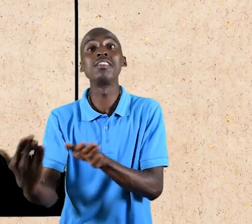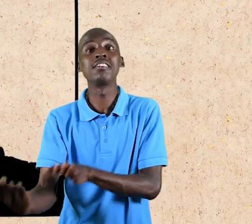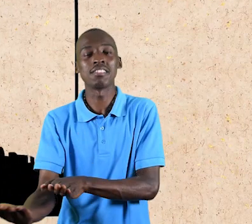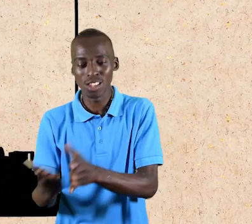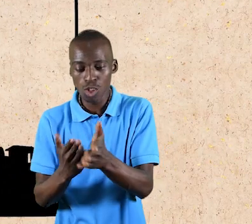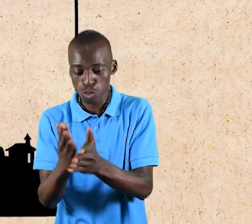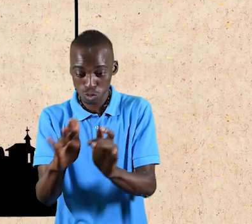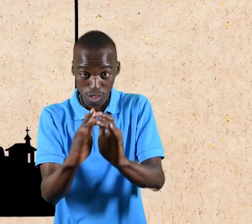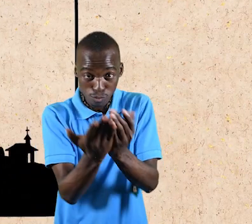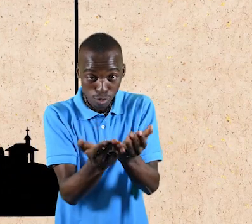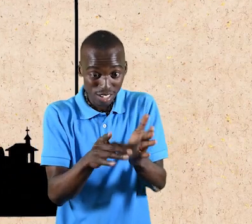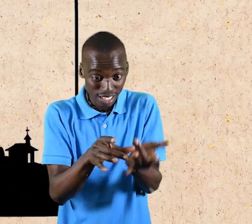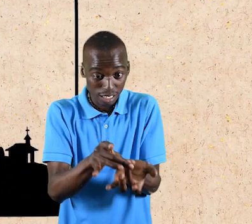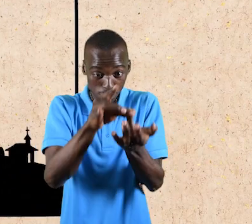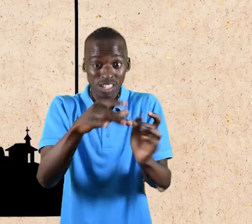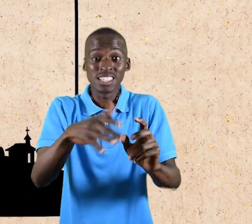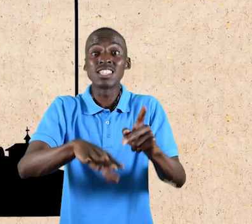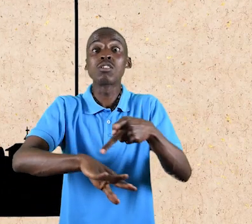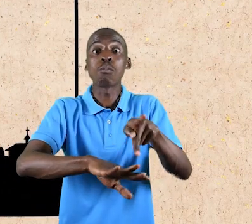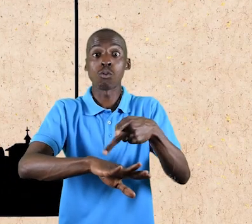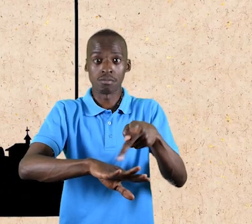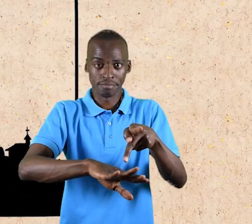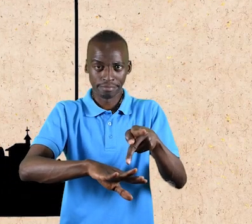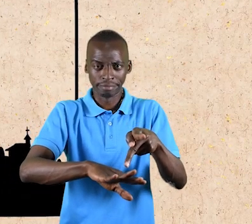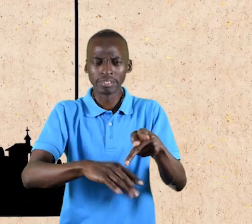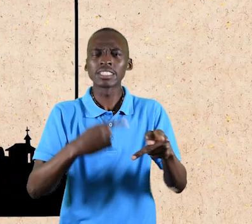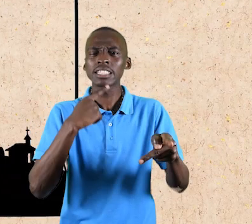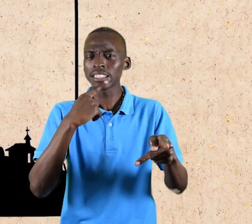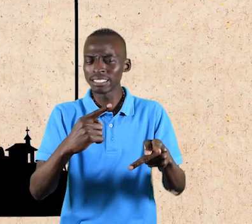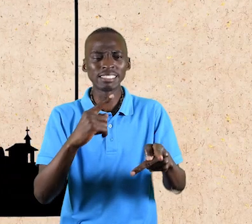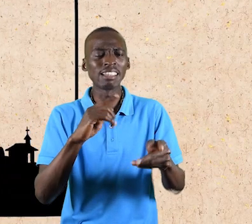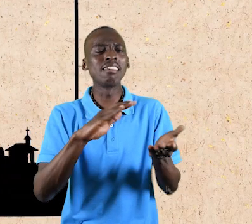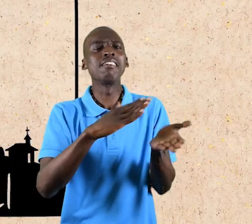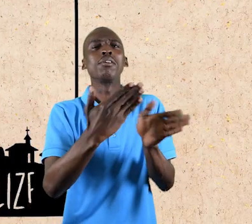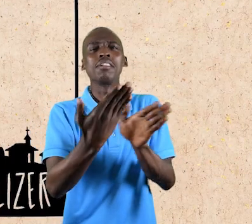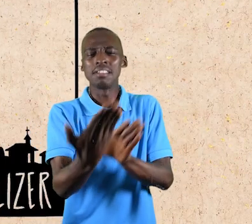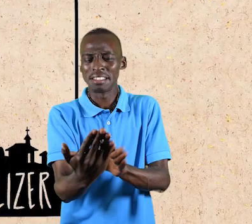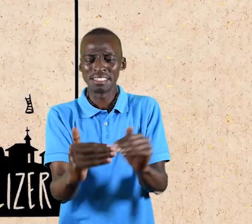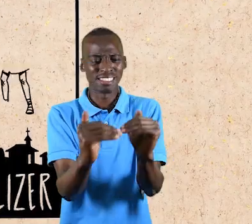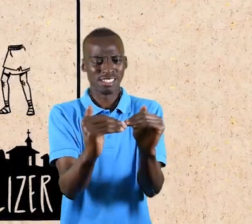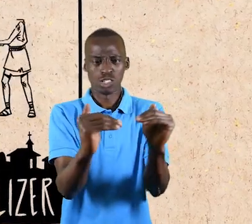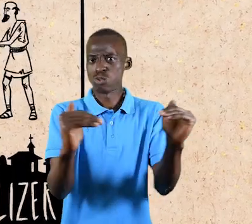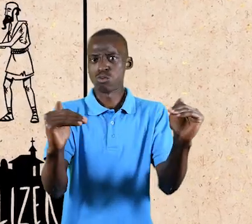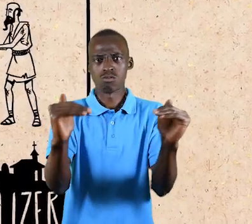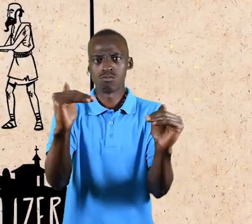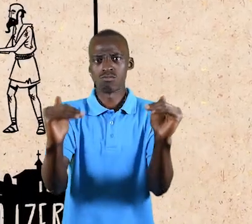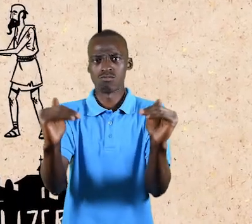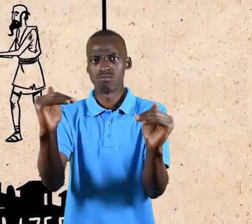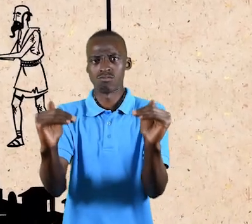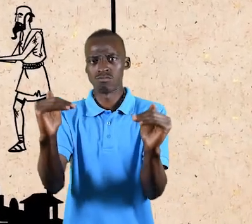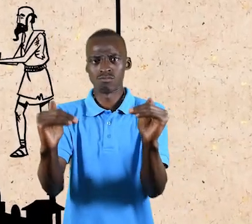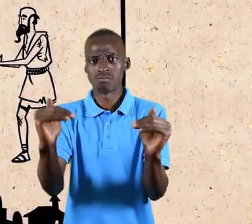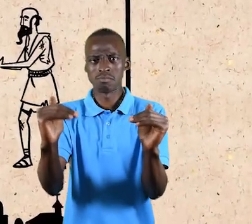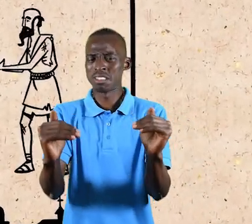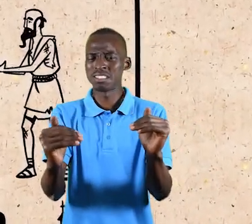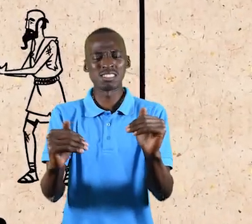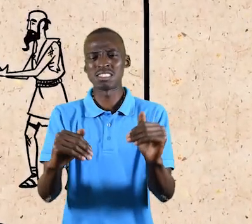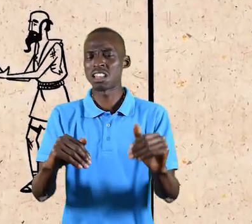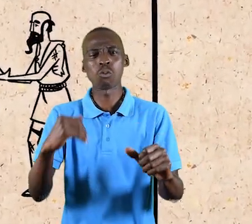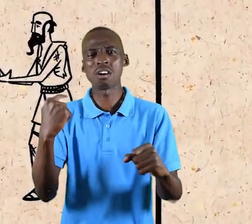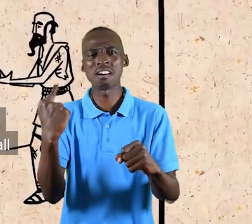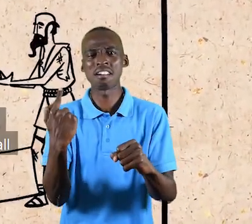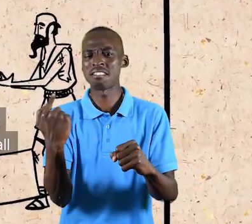the book, but especially in this poem near the end. He says, death is the great equalizer, and it renders meaningless most of our